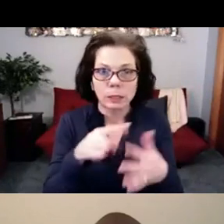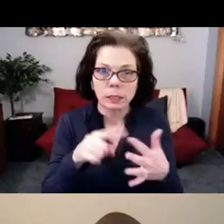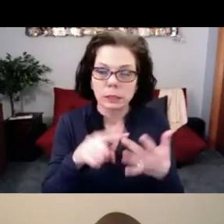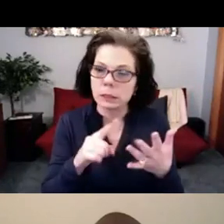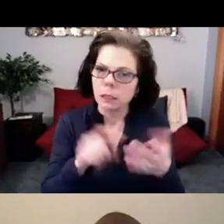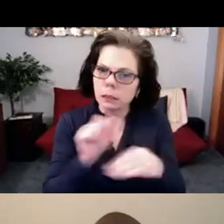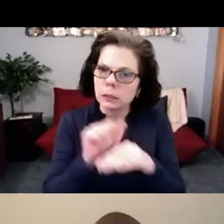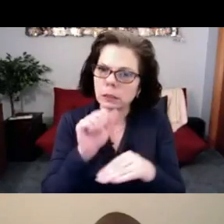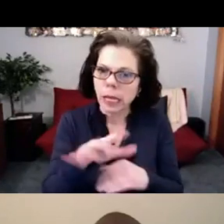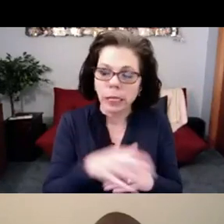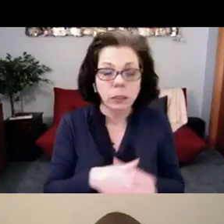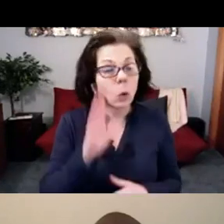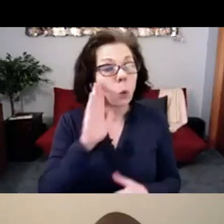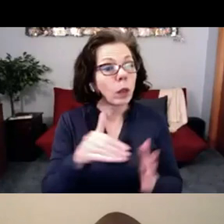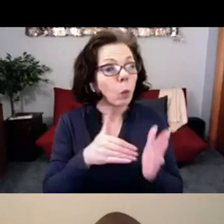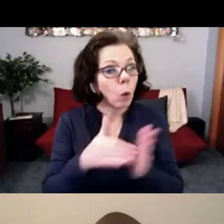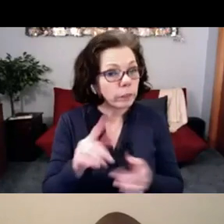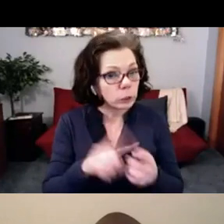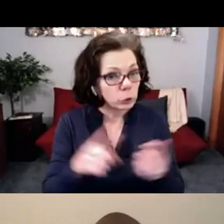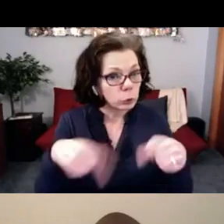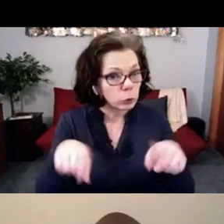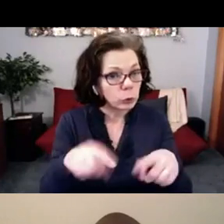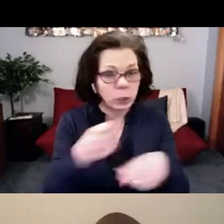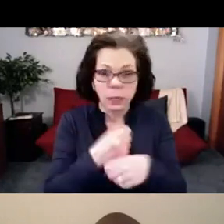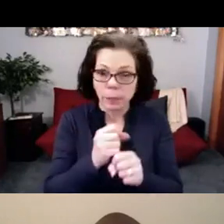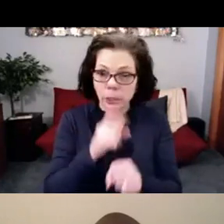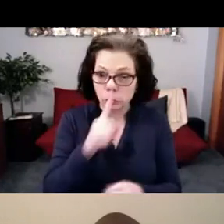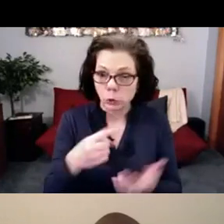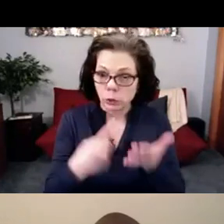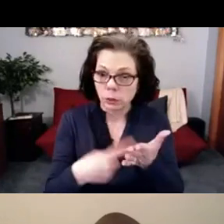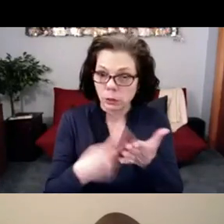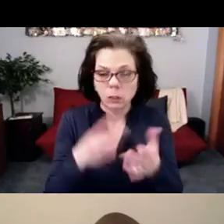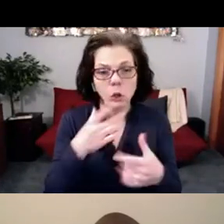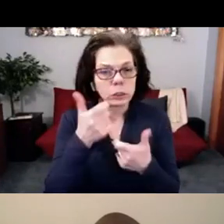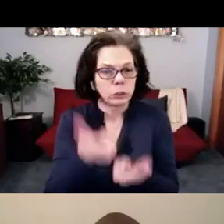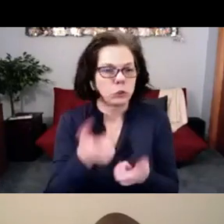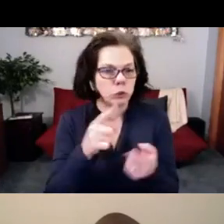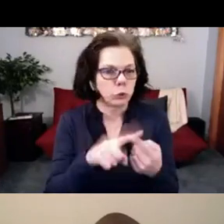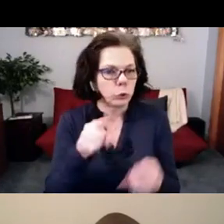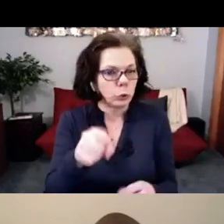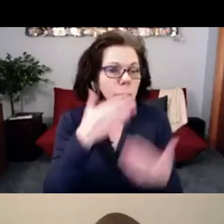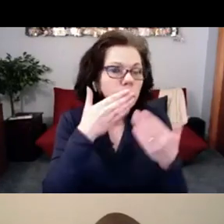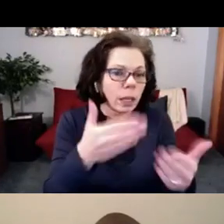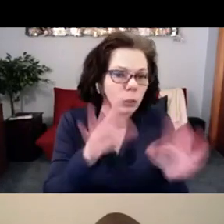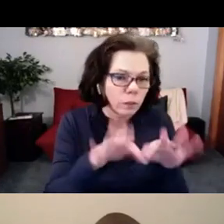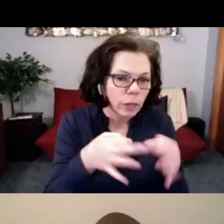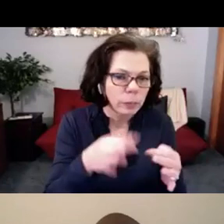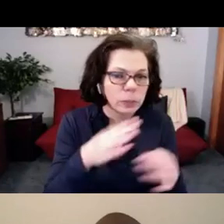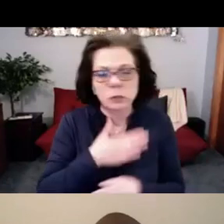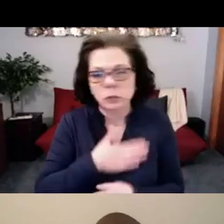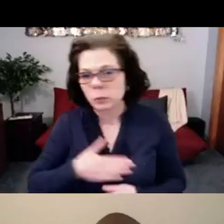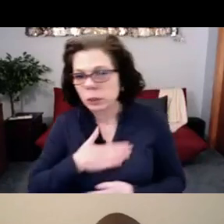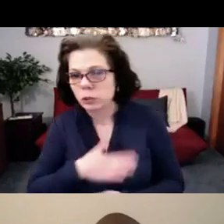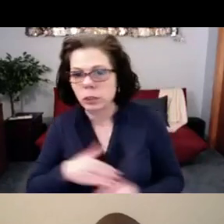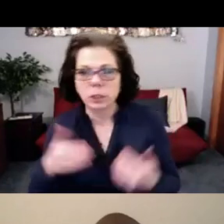often as is helpful to you, and we want to make sure the topics that we're addressing are topics of interest to you. So thank you, families. Really appreciated having all of